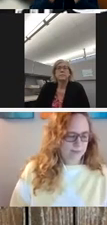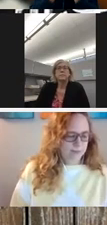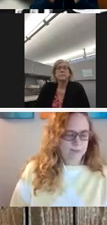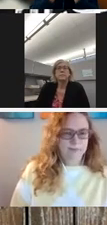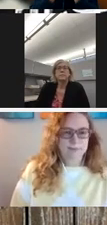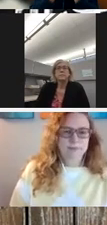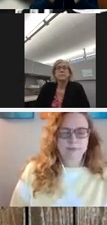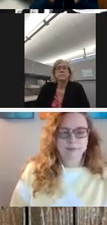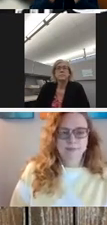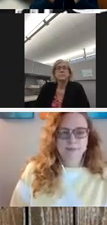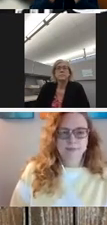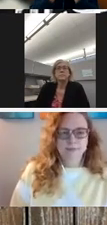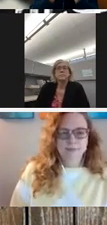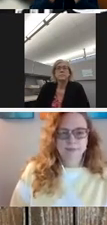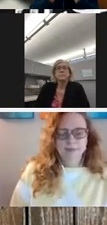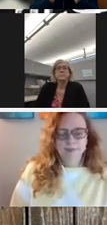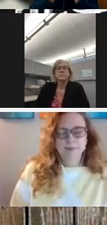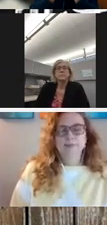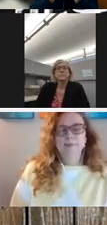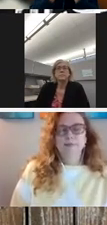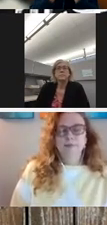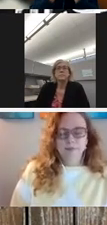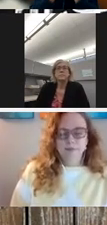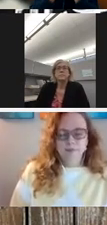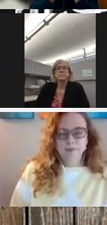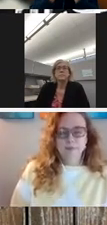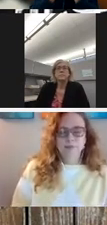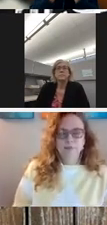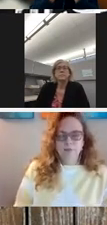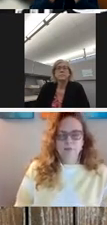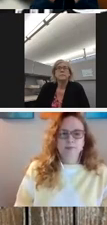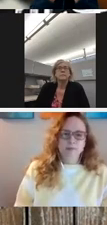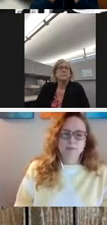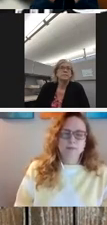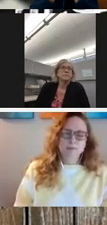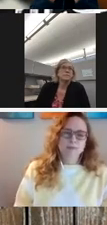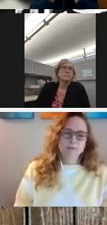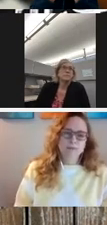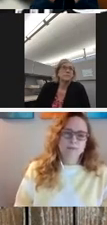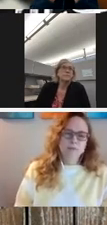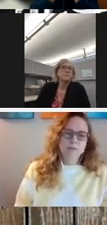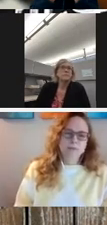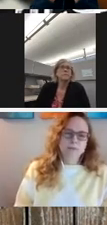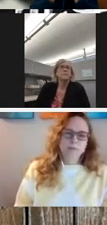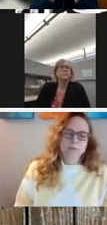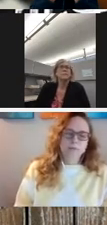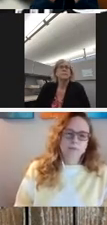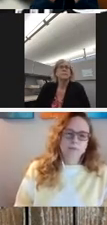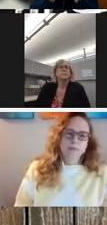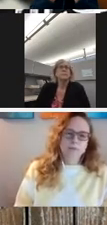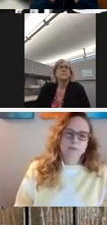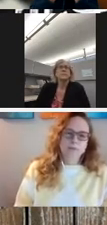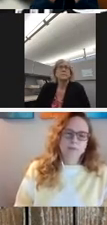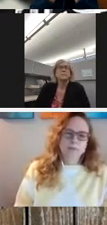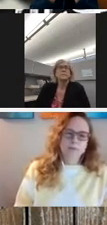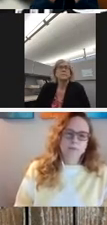today. It's really soft skills. Employers are looking for individuals they can train, but they need to know that they can work as a team, that